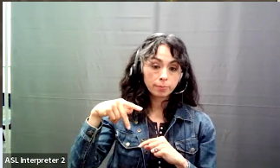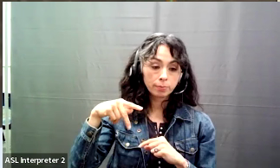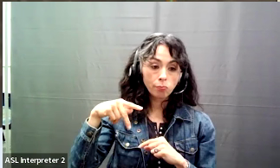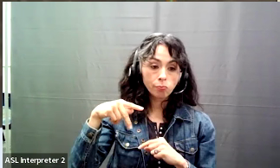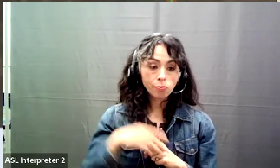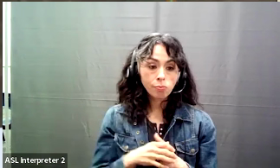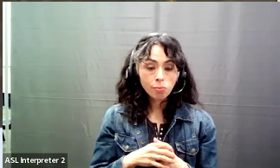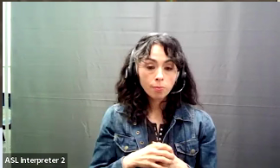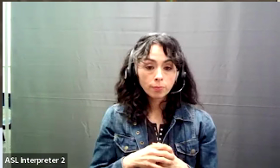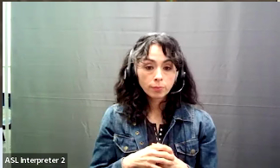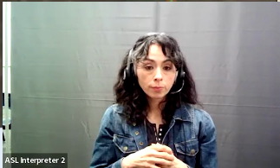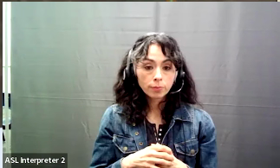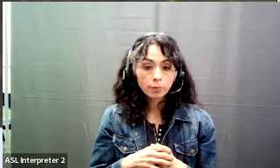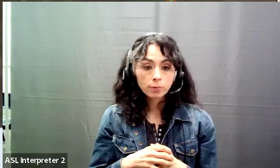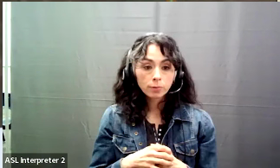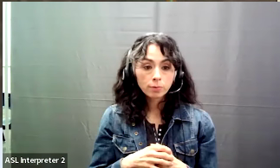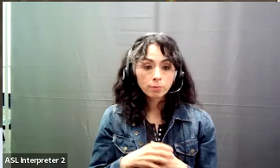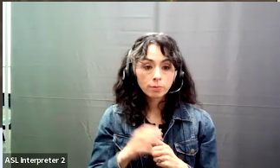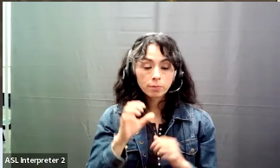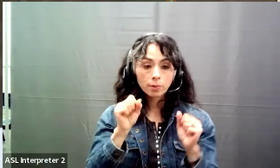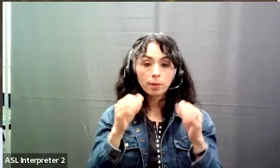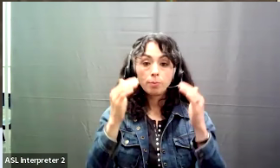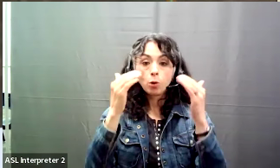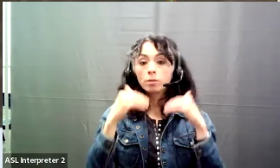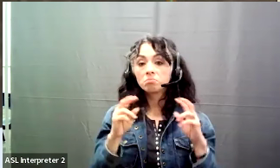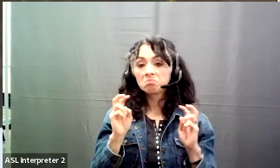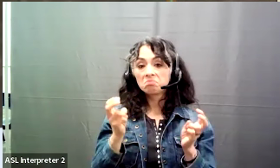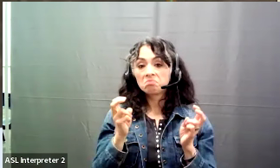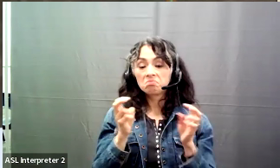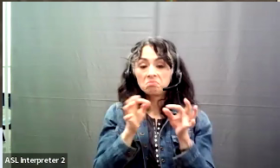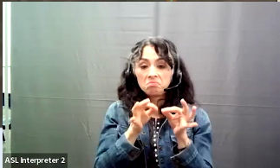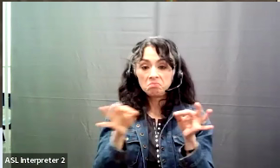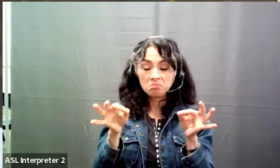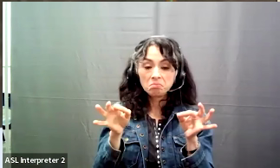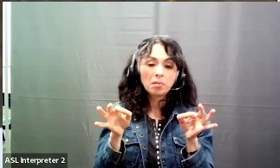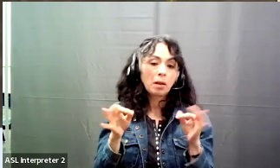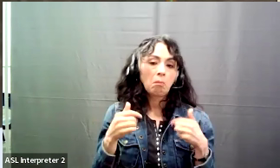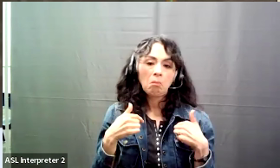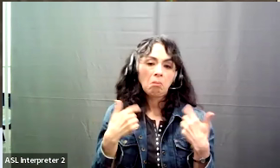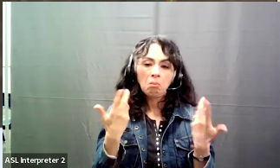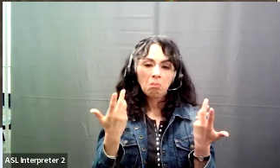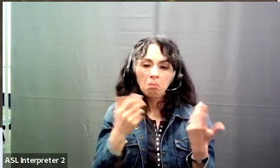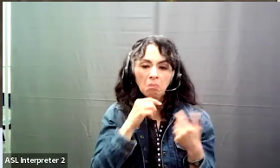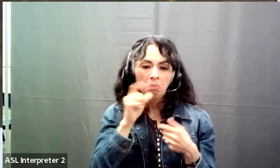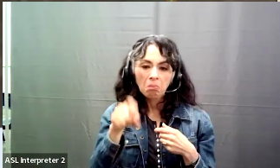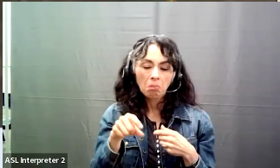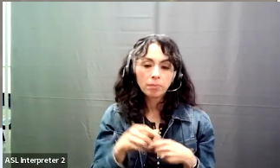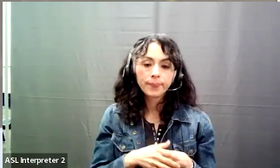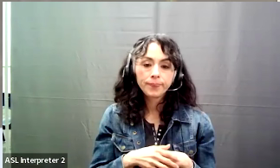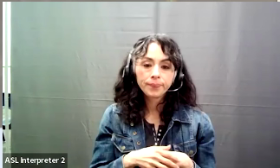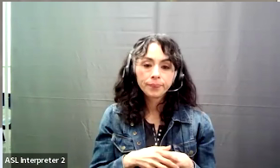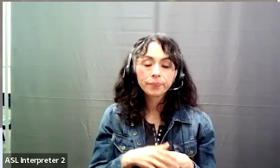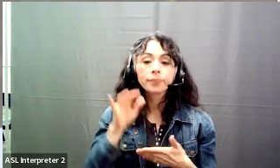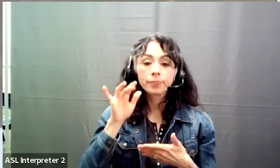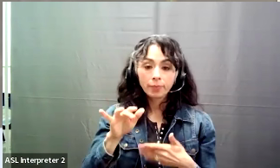give it a subtitle if we want. I am not going to do it right now. I'm going to hit